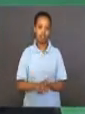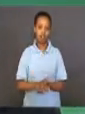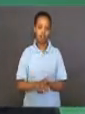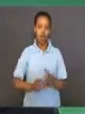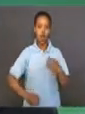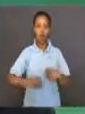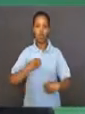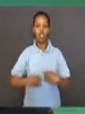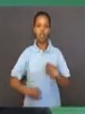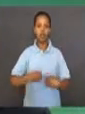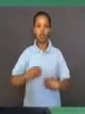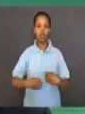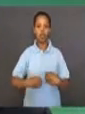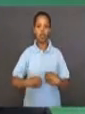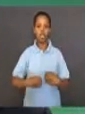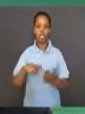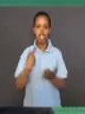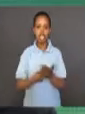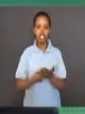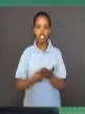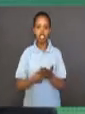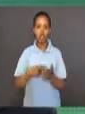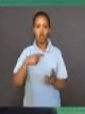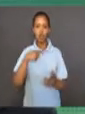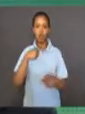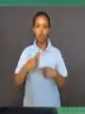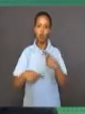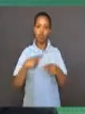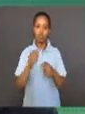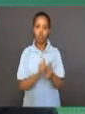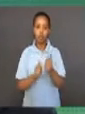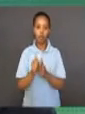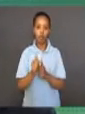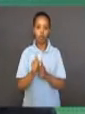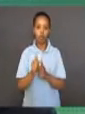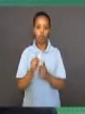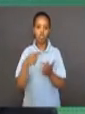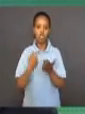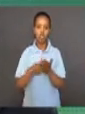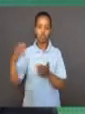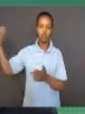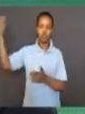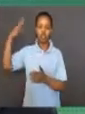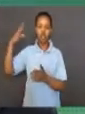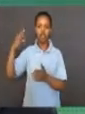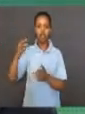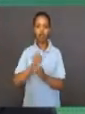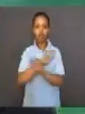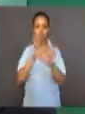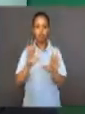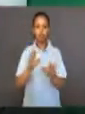Organisms that go through the process of photosynthesis can also be